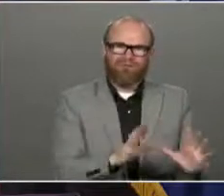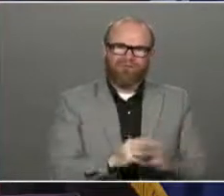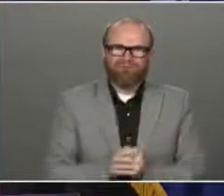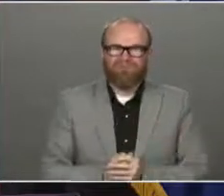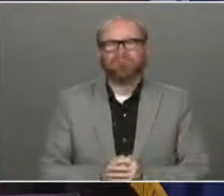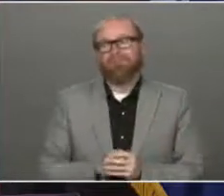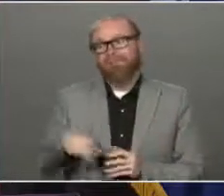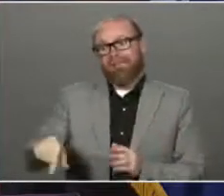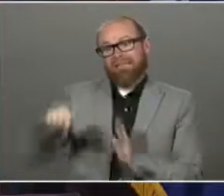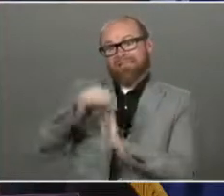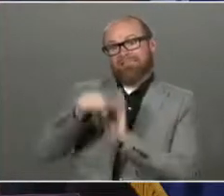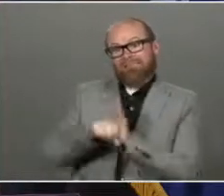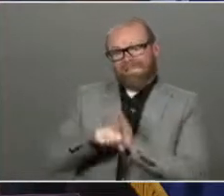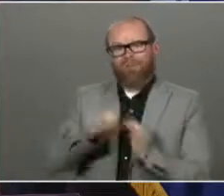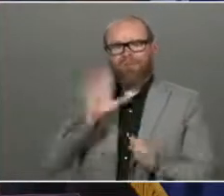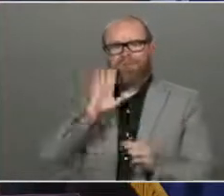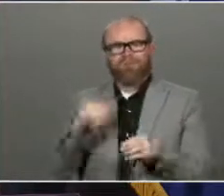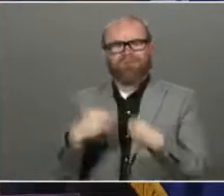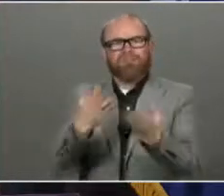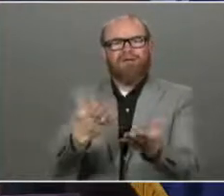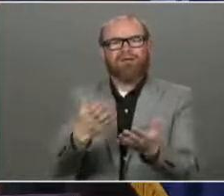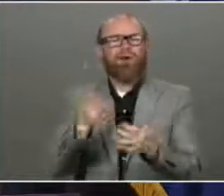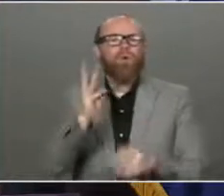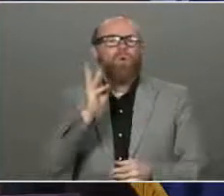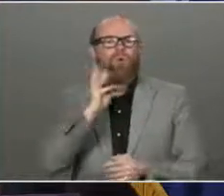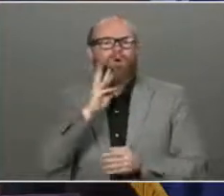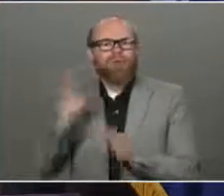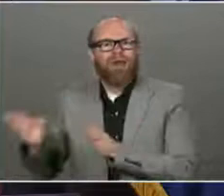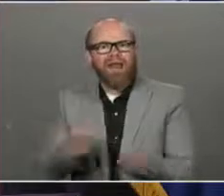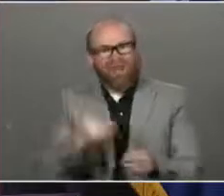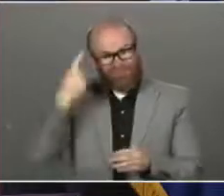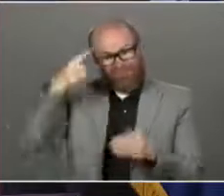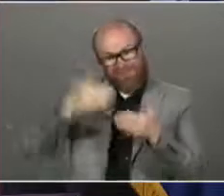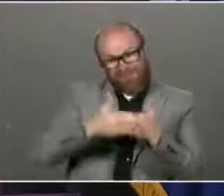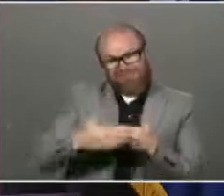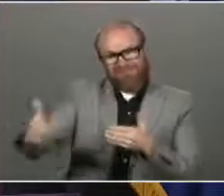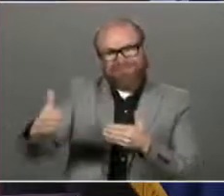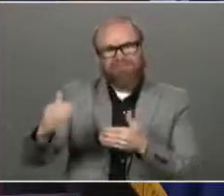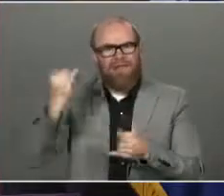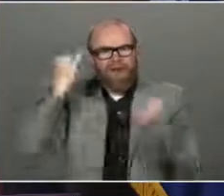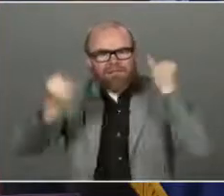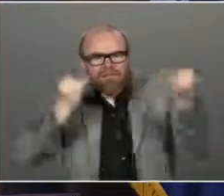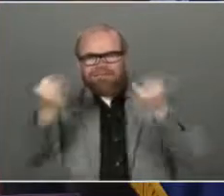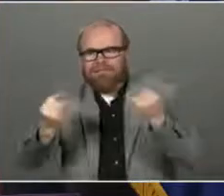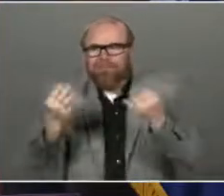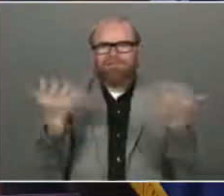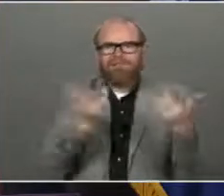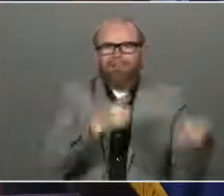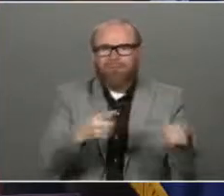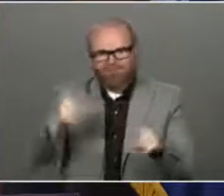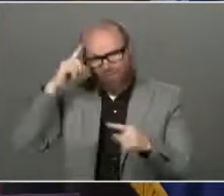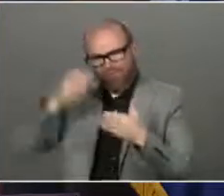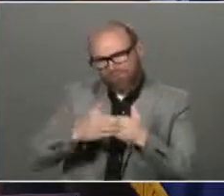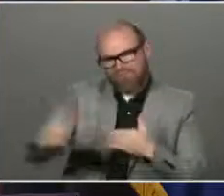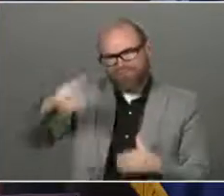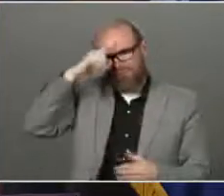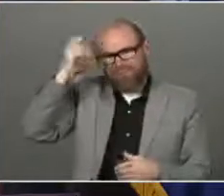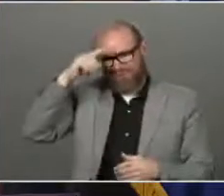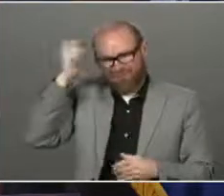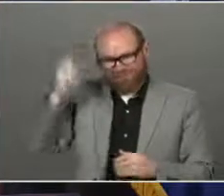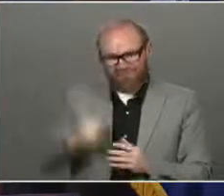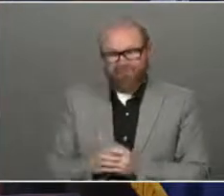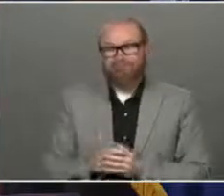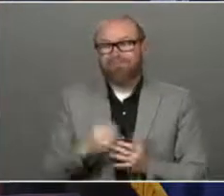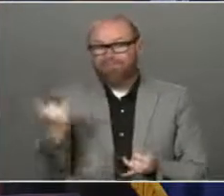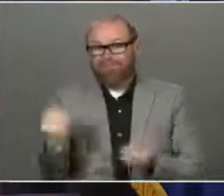also providing a detailed water plan with the next chapter coming out within the next week. And these